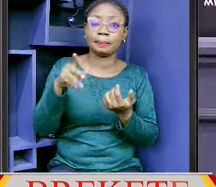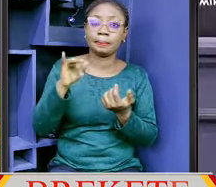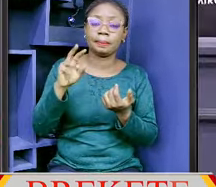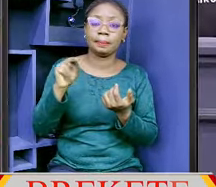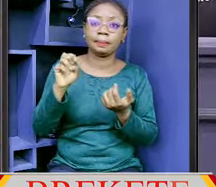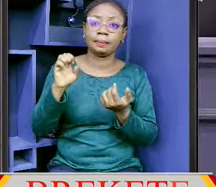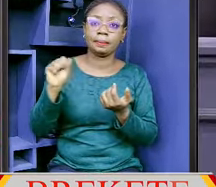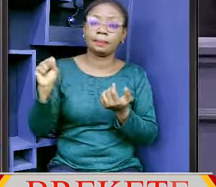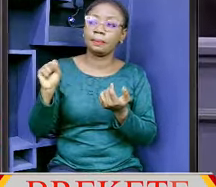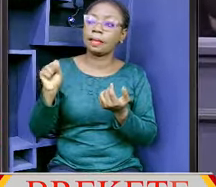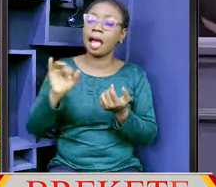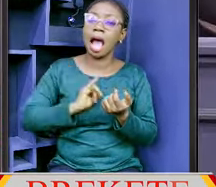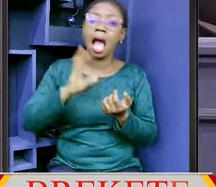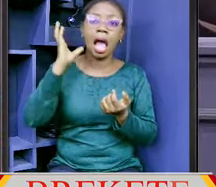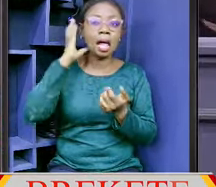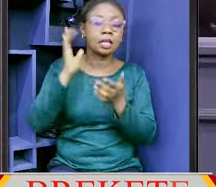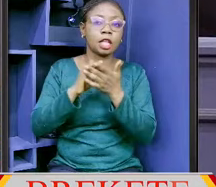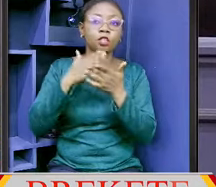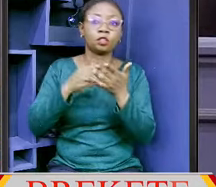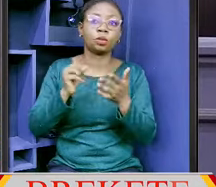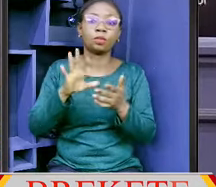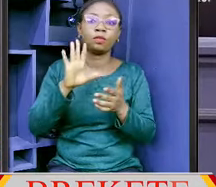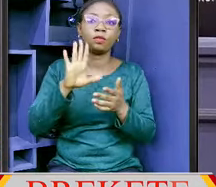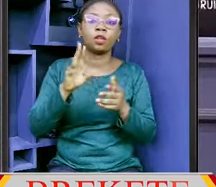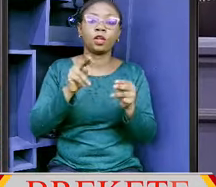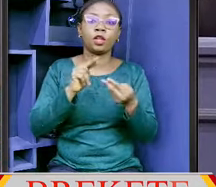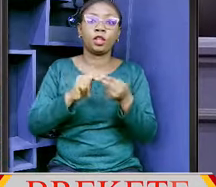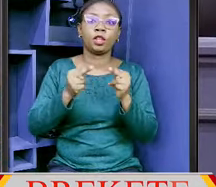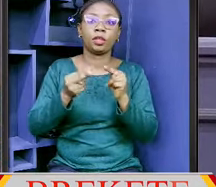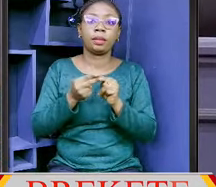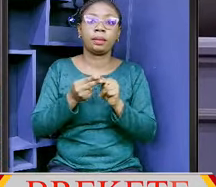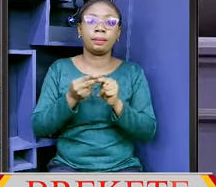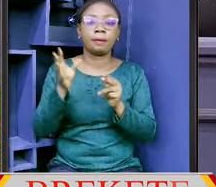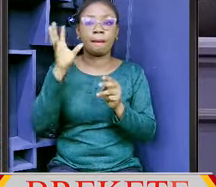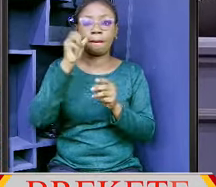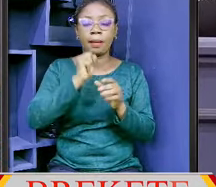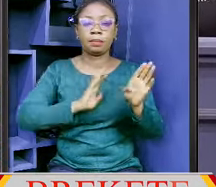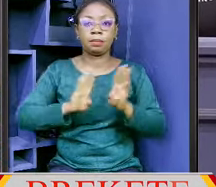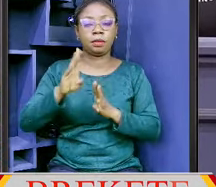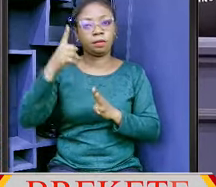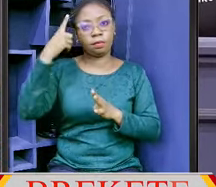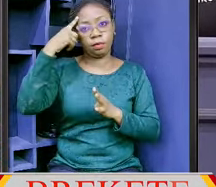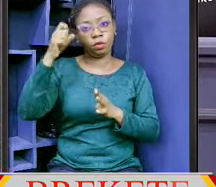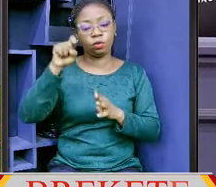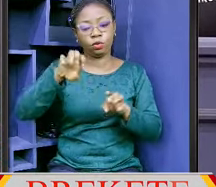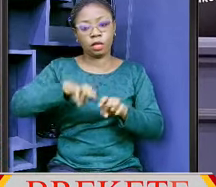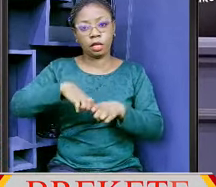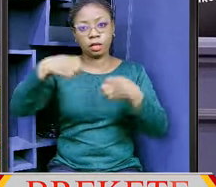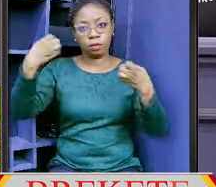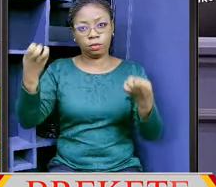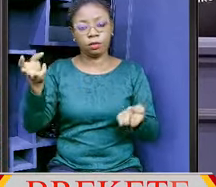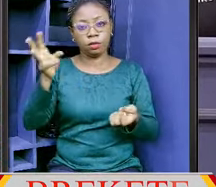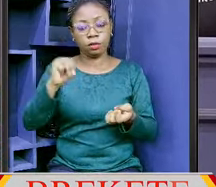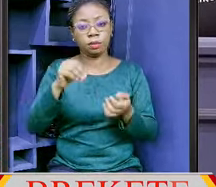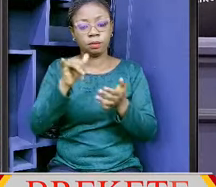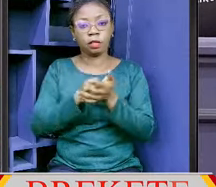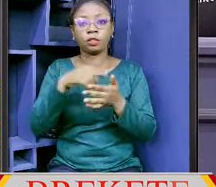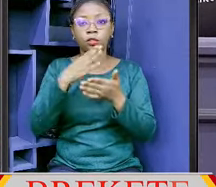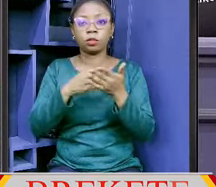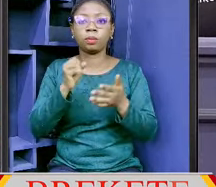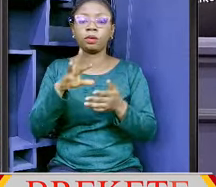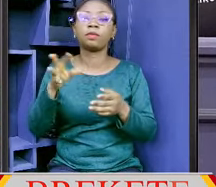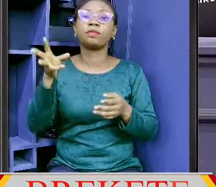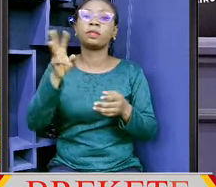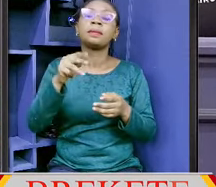her a microphone. I hear say some of your neighbors misbehave yesterday because you exposed them. Say yes, some of them, they